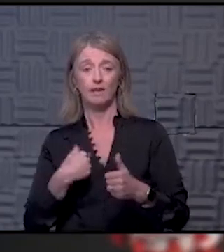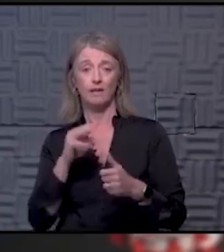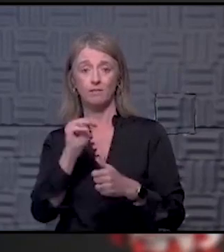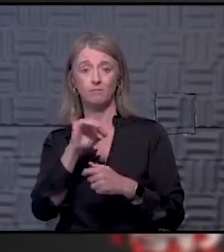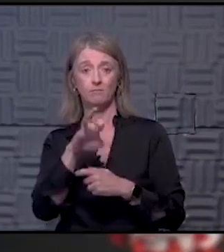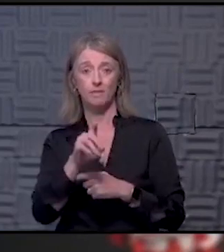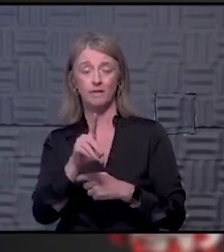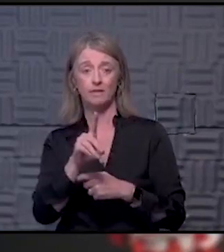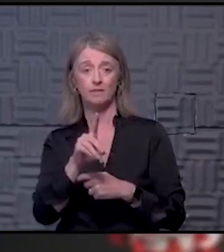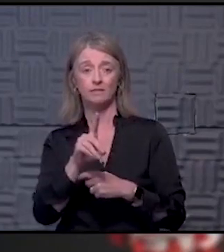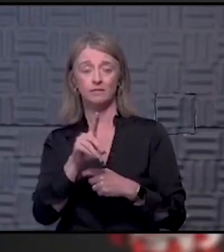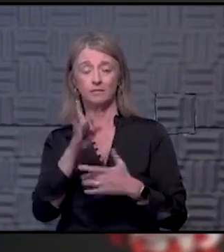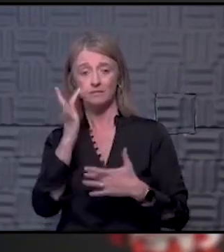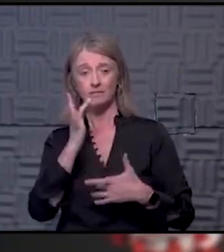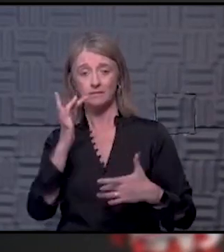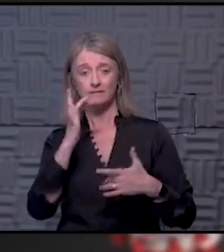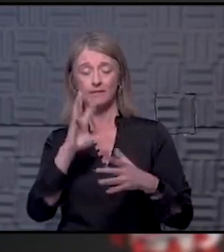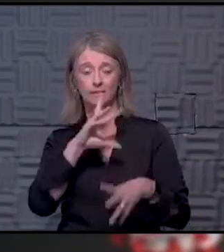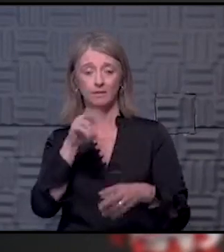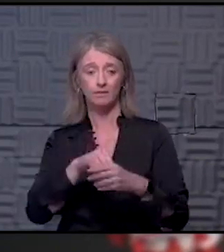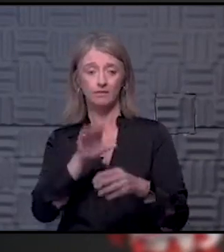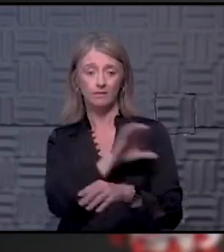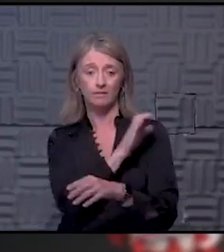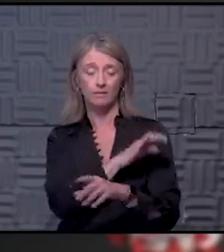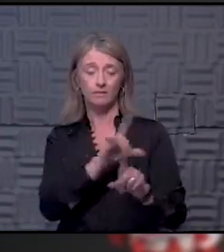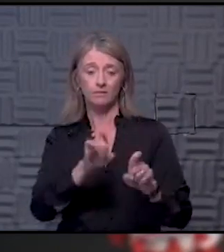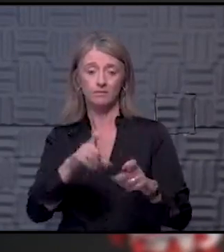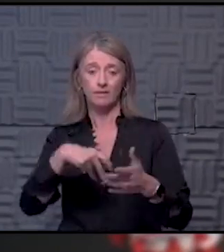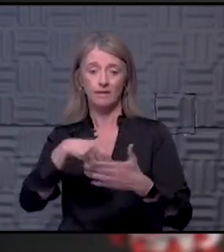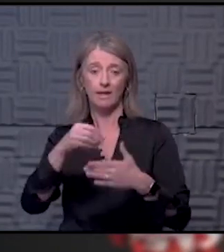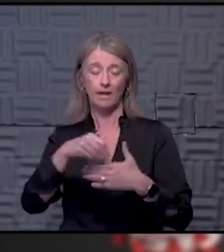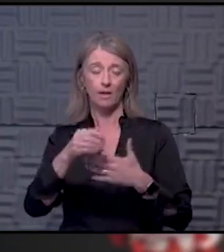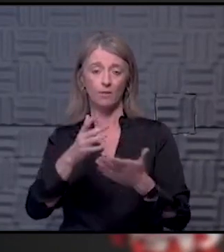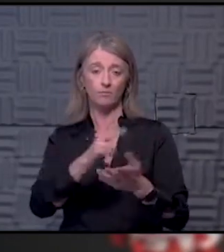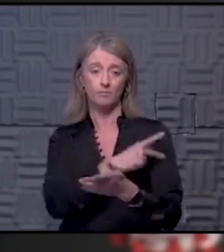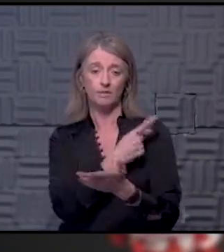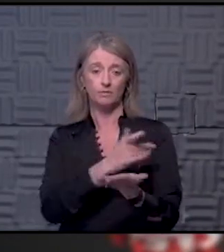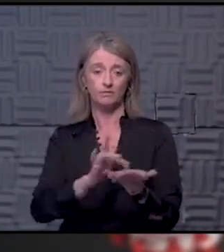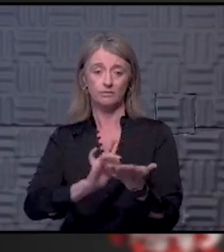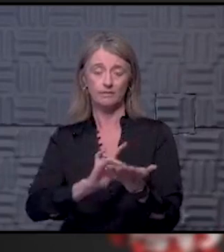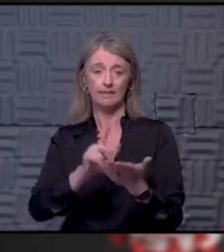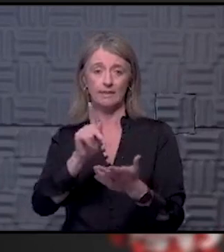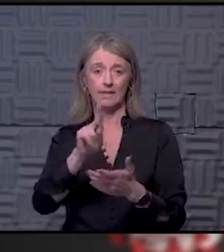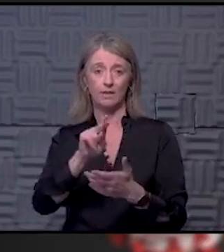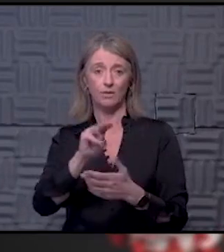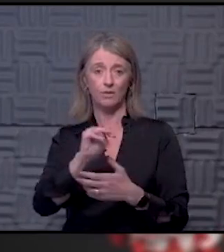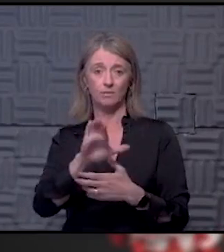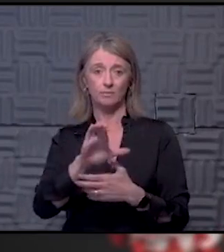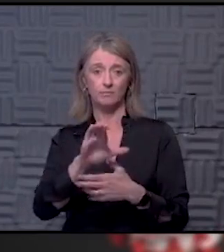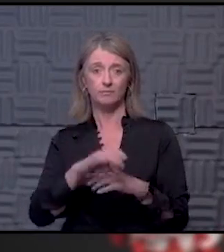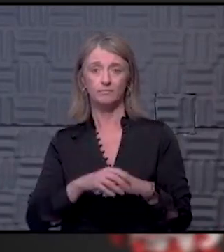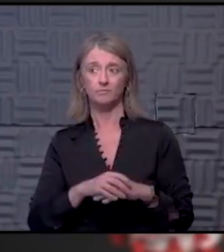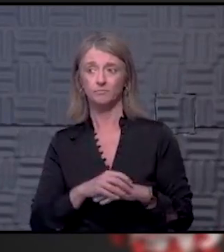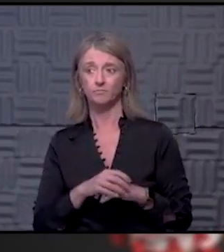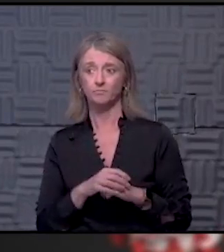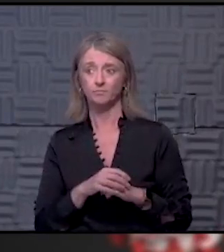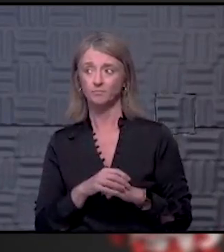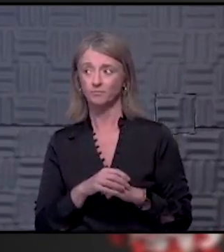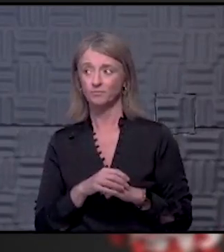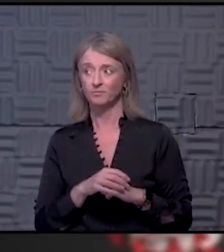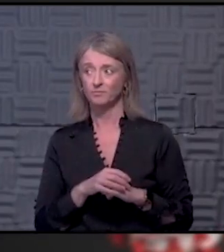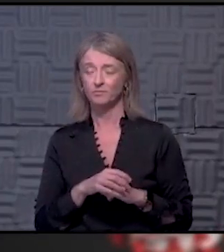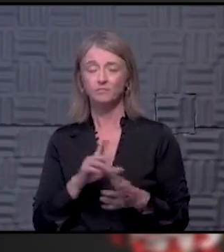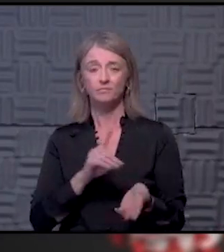mild symptoms, can you participate in the clinical trials for outpatient medications here at KUMC? I think it's Dr. Castro's